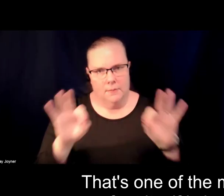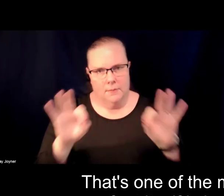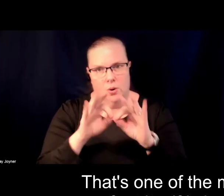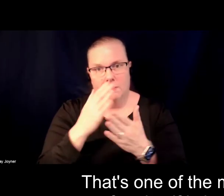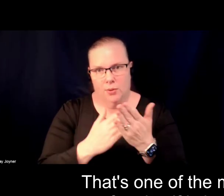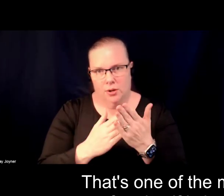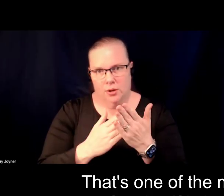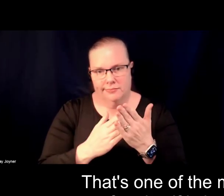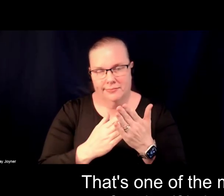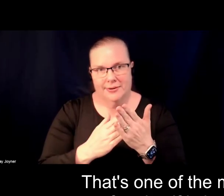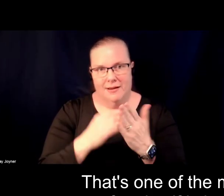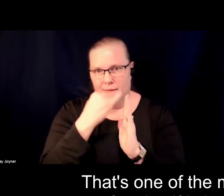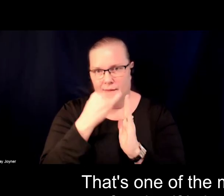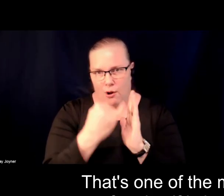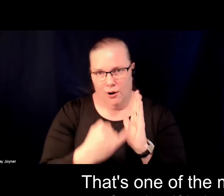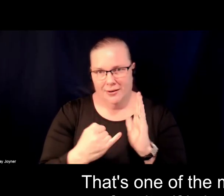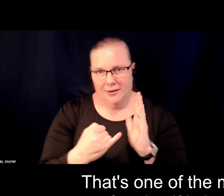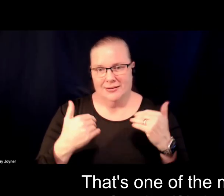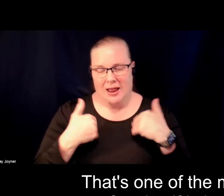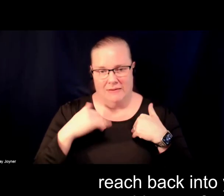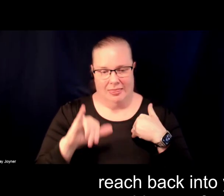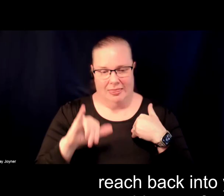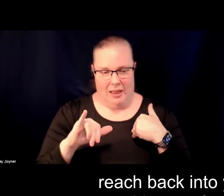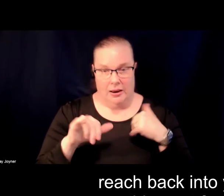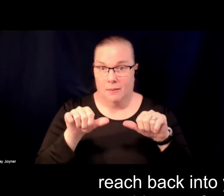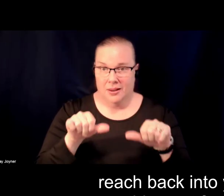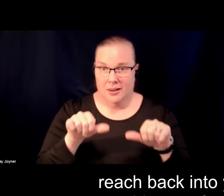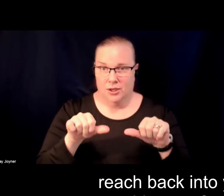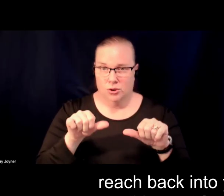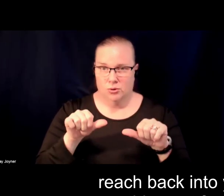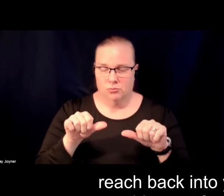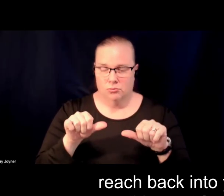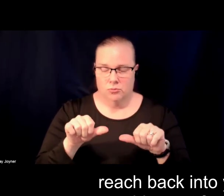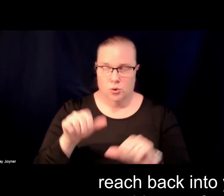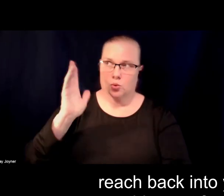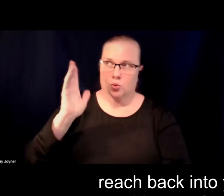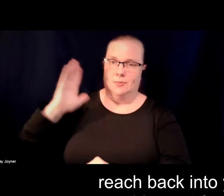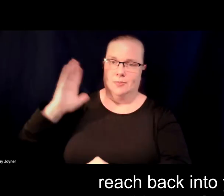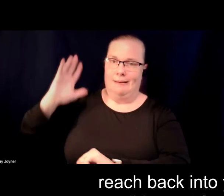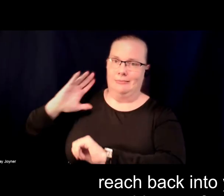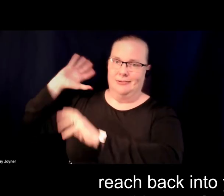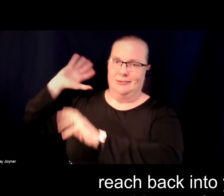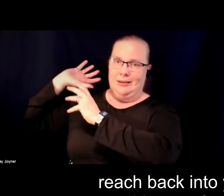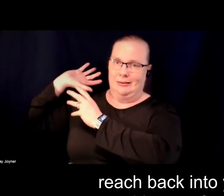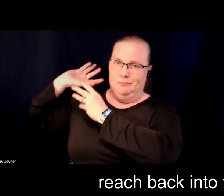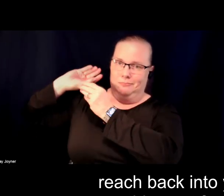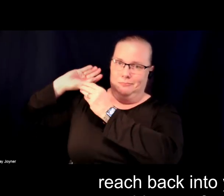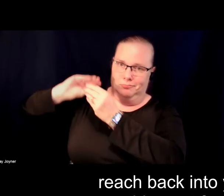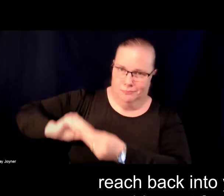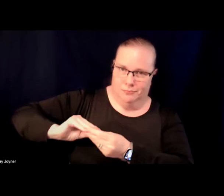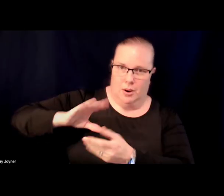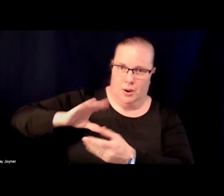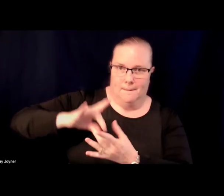is having that ability to reach back into your soul and pull something out from